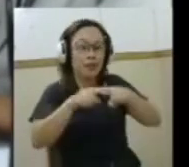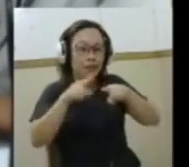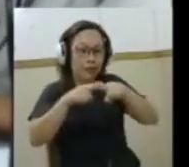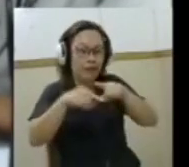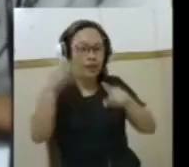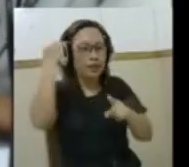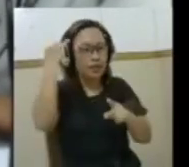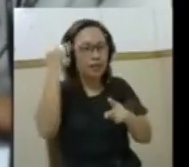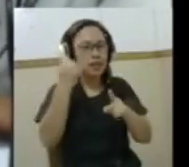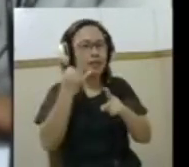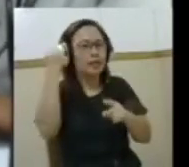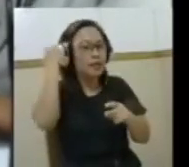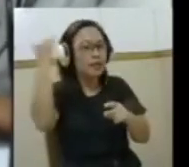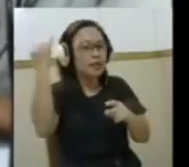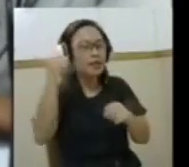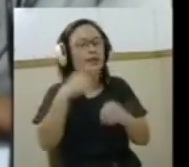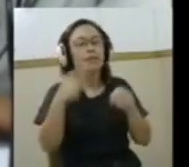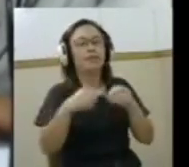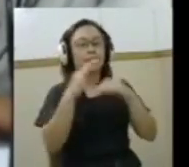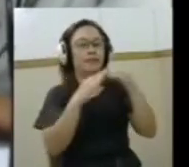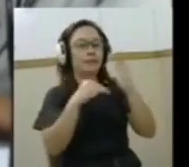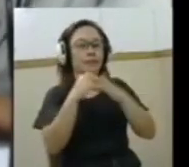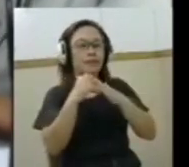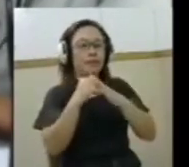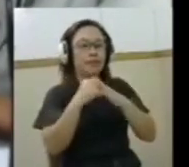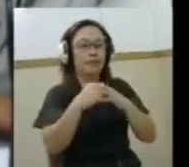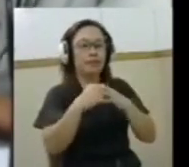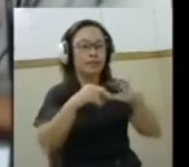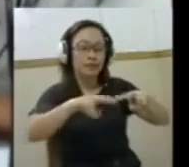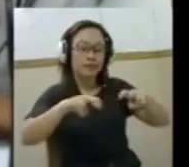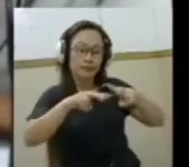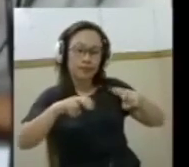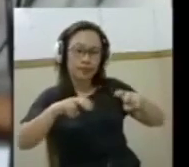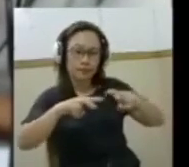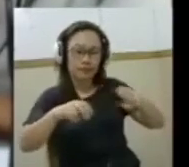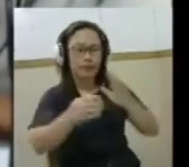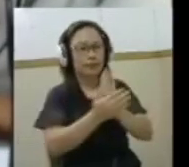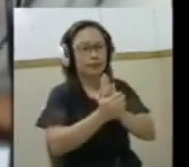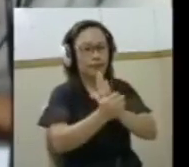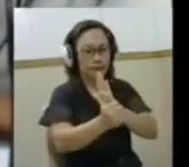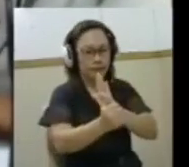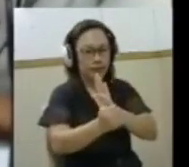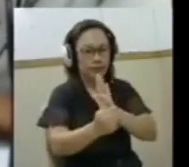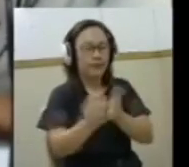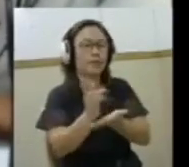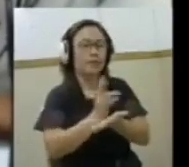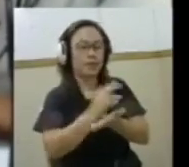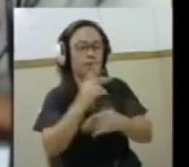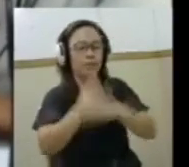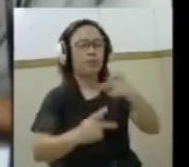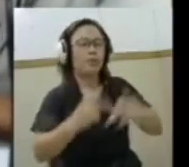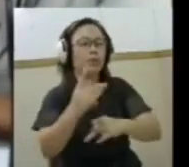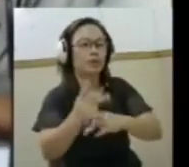opinions and new ideas. It also builds discerning and analytical skills. The research process